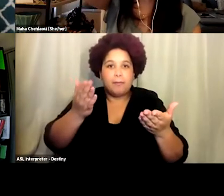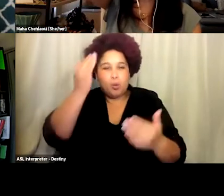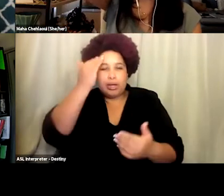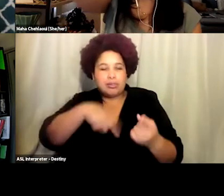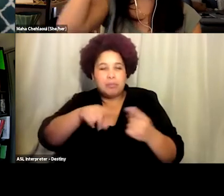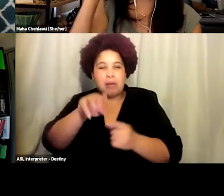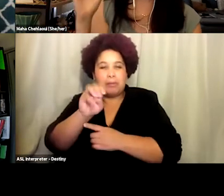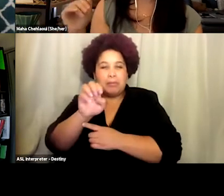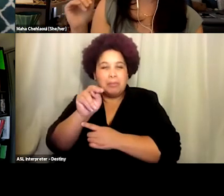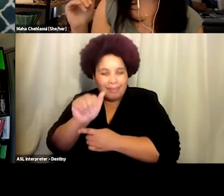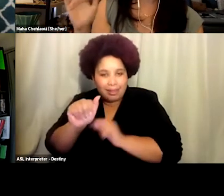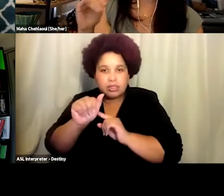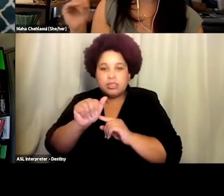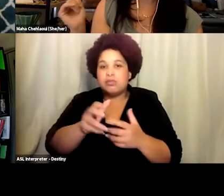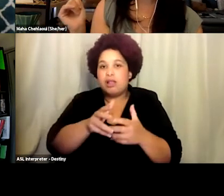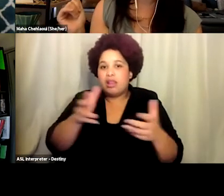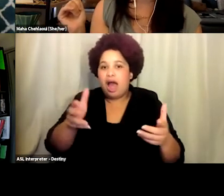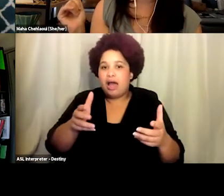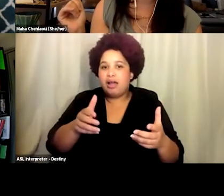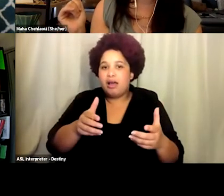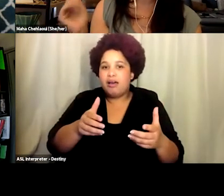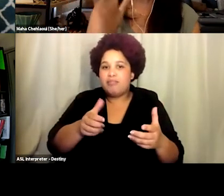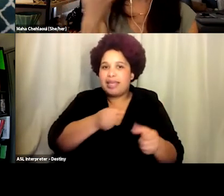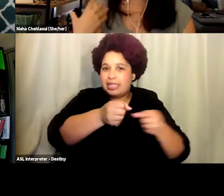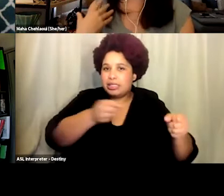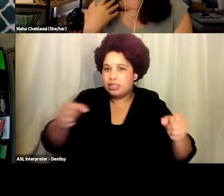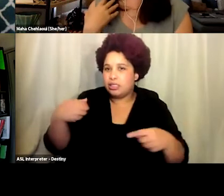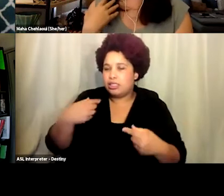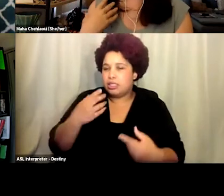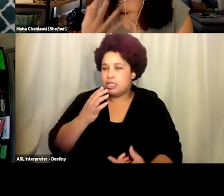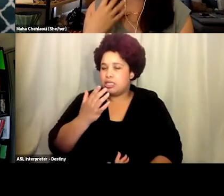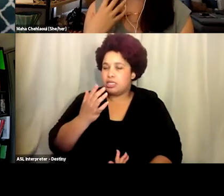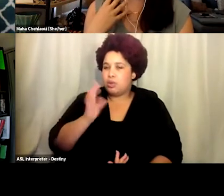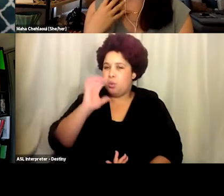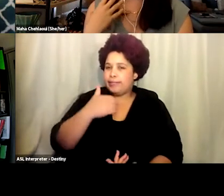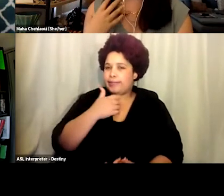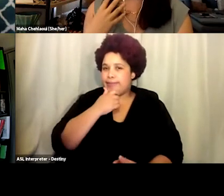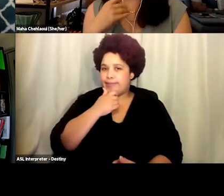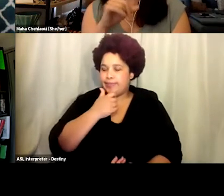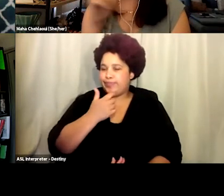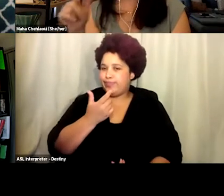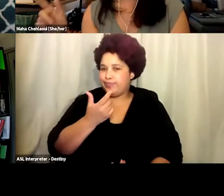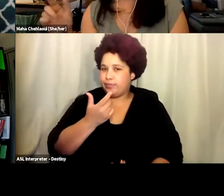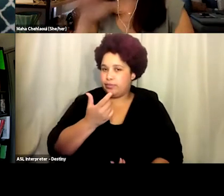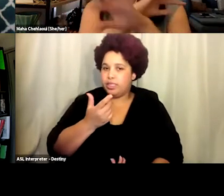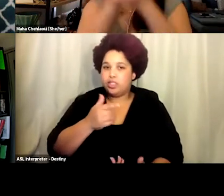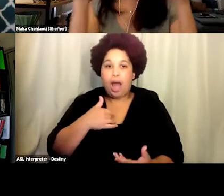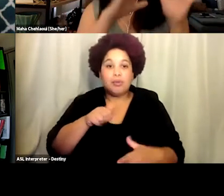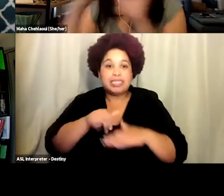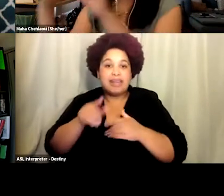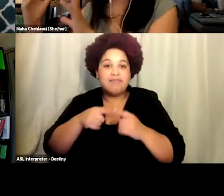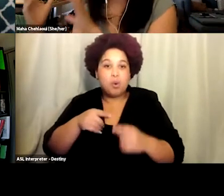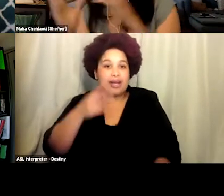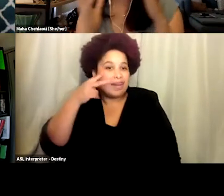think there was a lot of shifty casting going on in the past. I'll speak from my own experience. I used to get sent in for Native American a lot. So